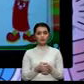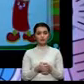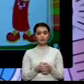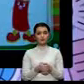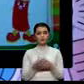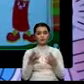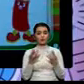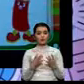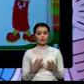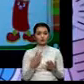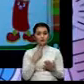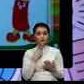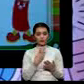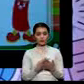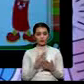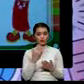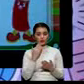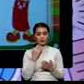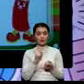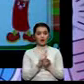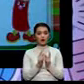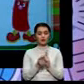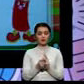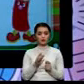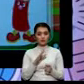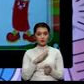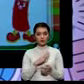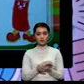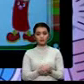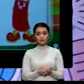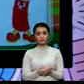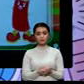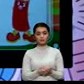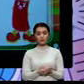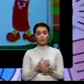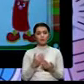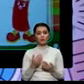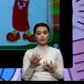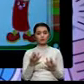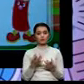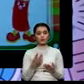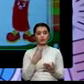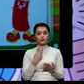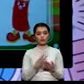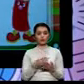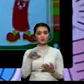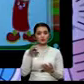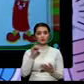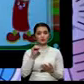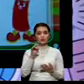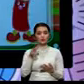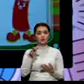endi sodda ko'rinishdagi tenglama ko'rinishiga keltirib oldik. Ushbu sodda ko'rinishdagi